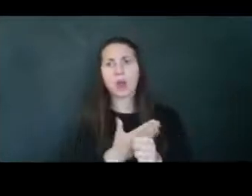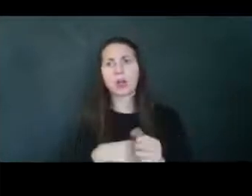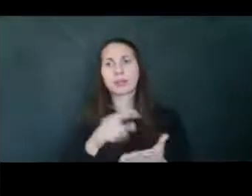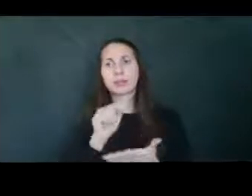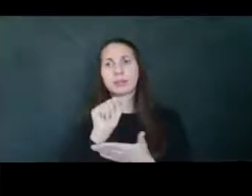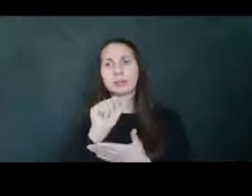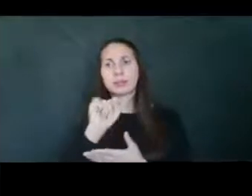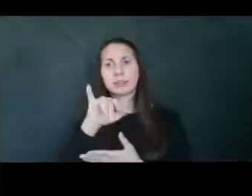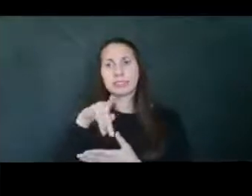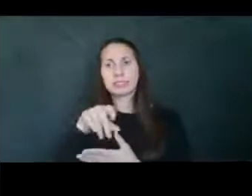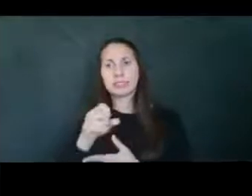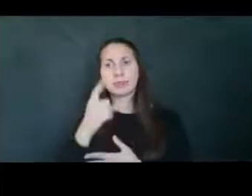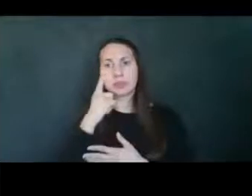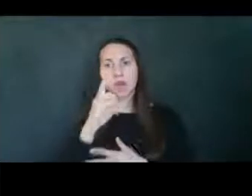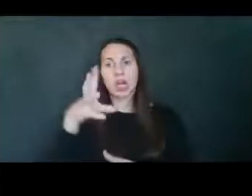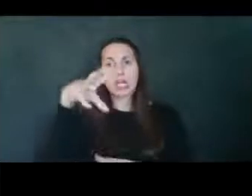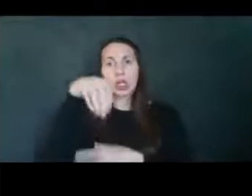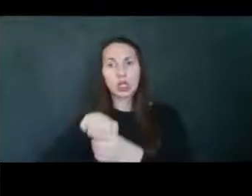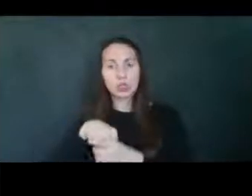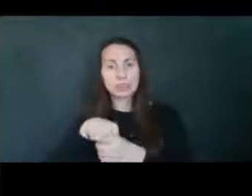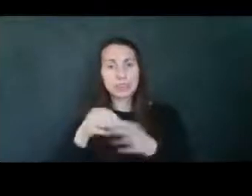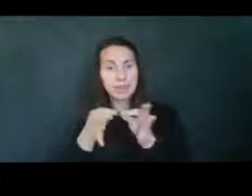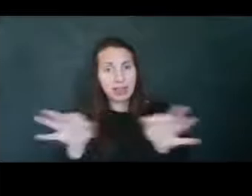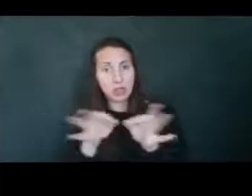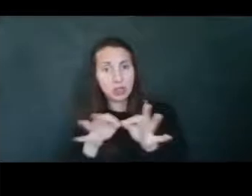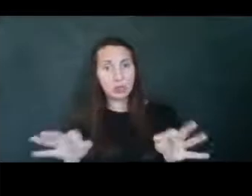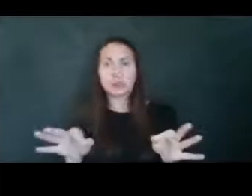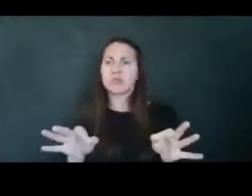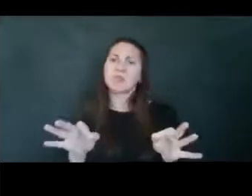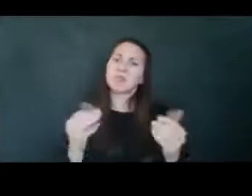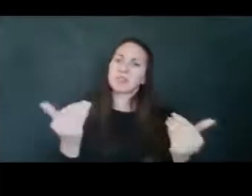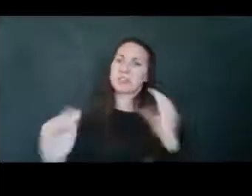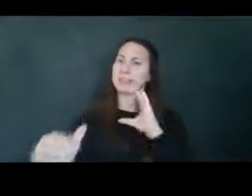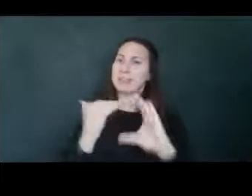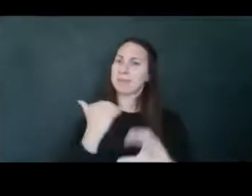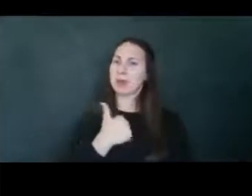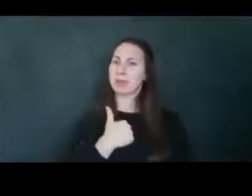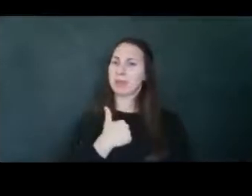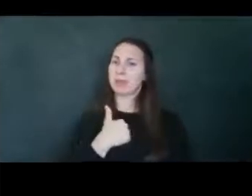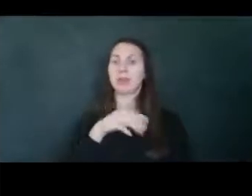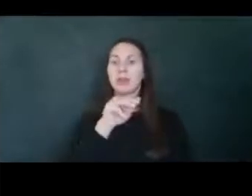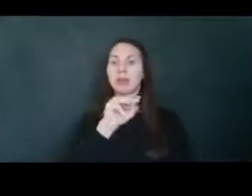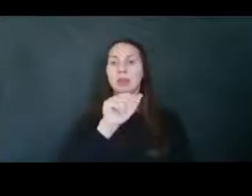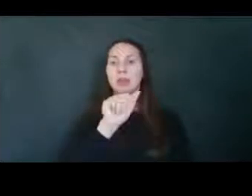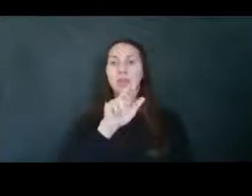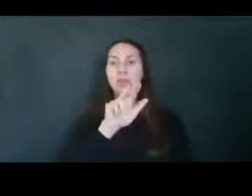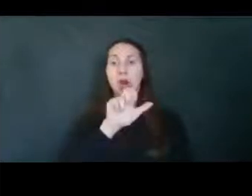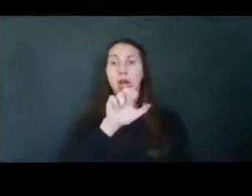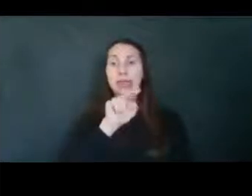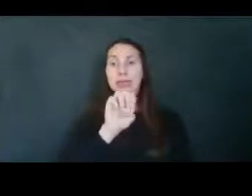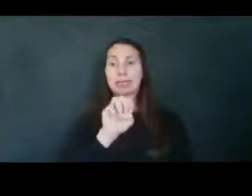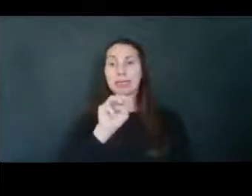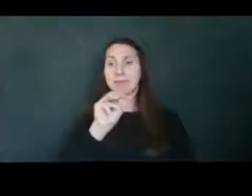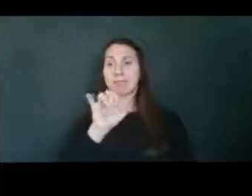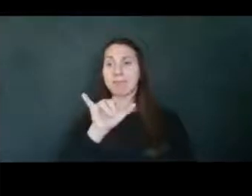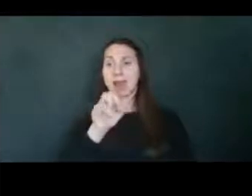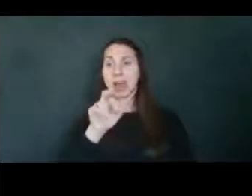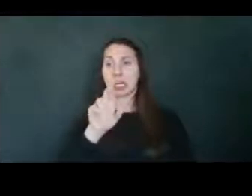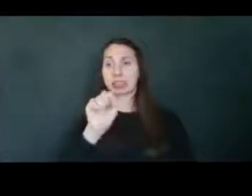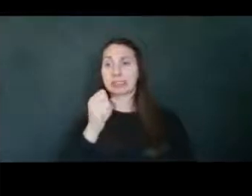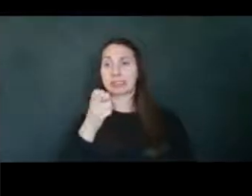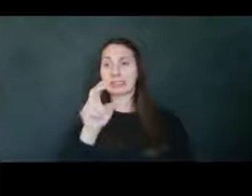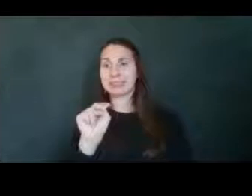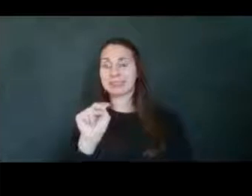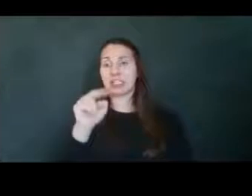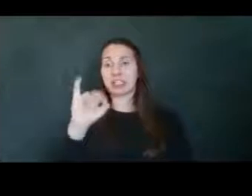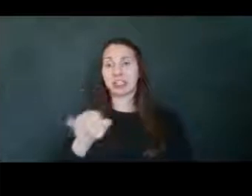share anything with you. That's the Marlene Meyerson, JCC in Manhattan. My name is Dorsey Massey, and